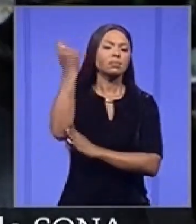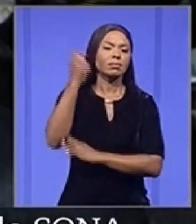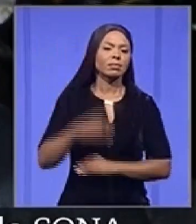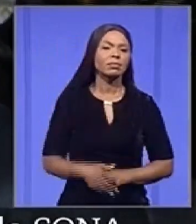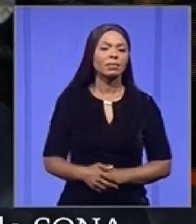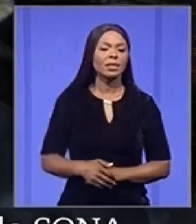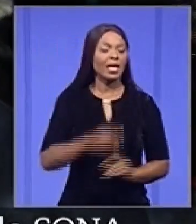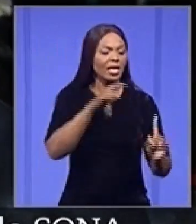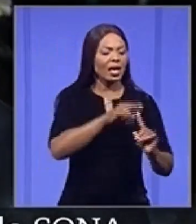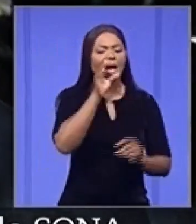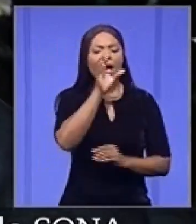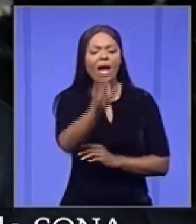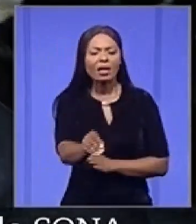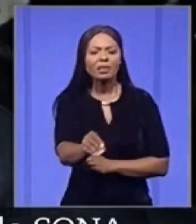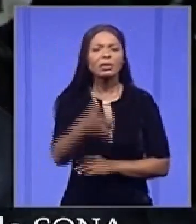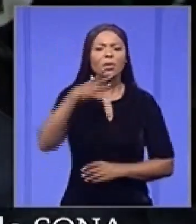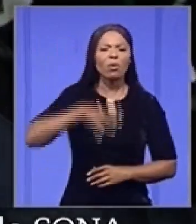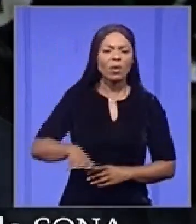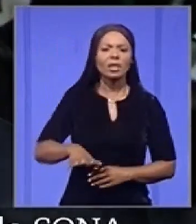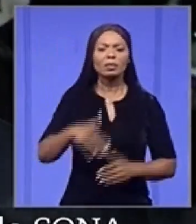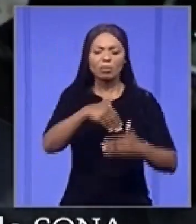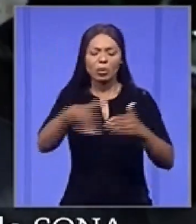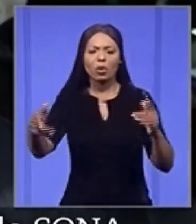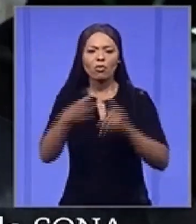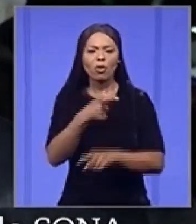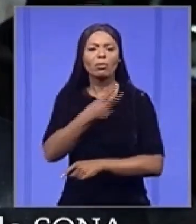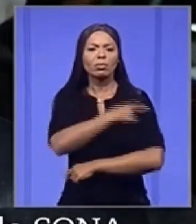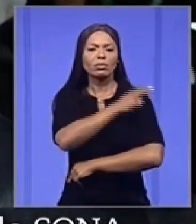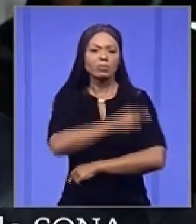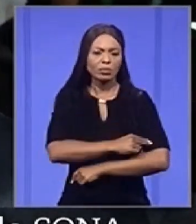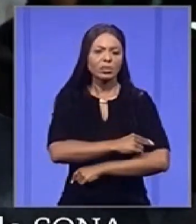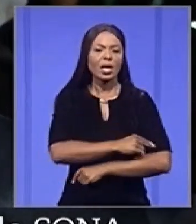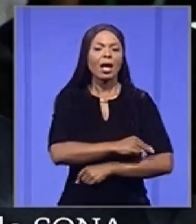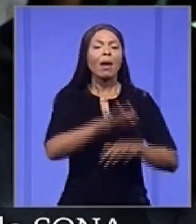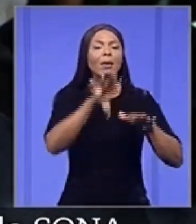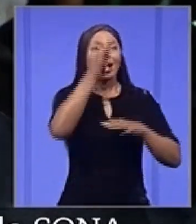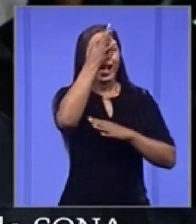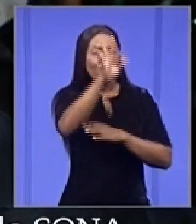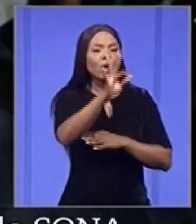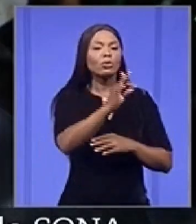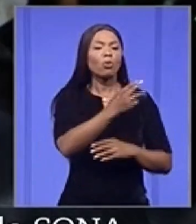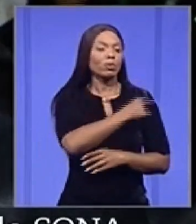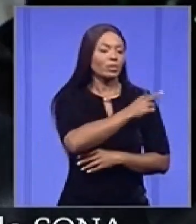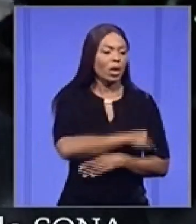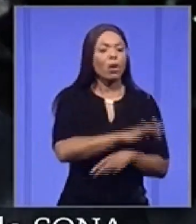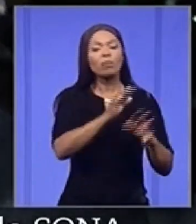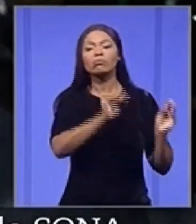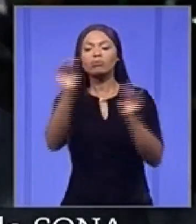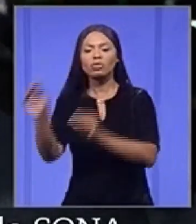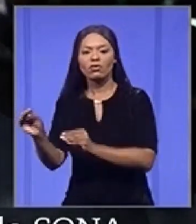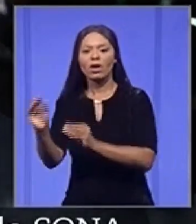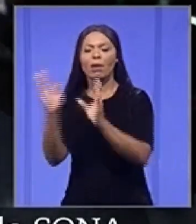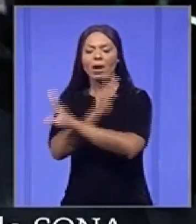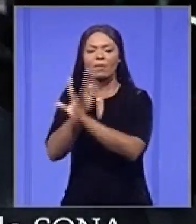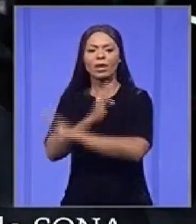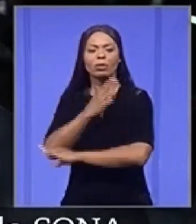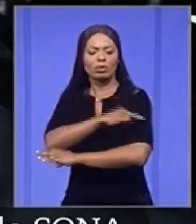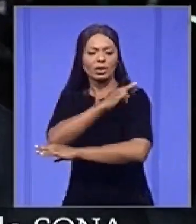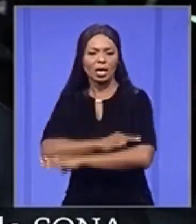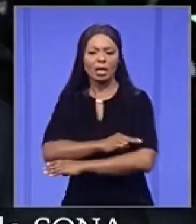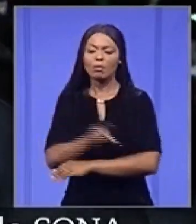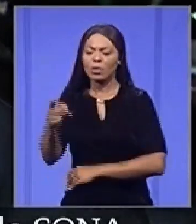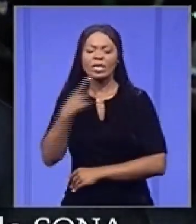gore le batlo re lintshwe mo sepetleleng sena selling public hospital litswe to a private hospital ba re aowa ha re